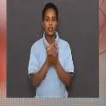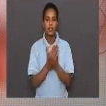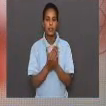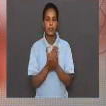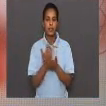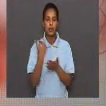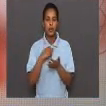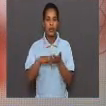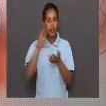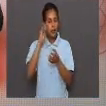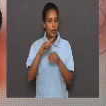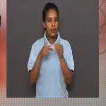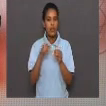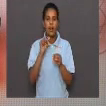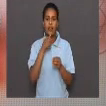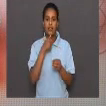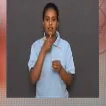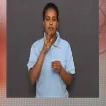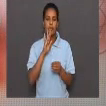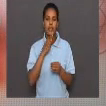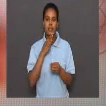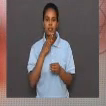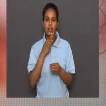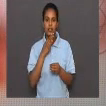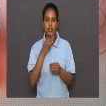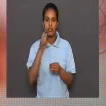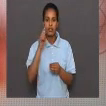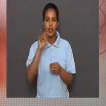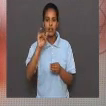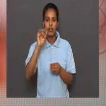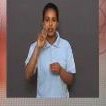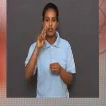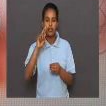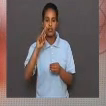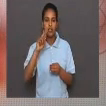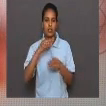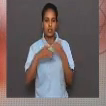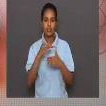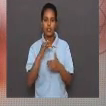In today's lesson, we learned about acid-base titration.